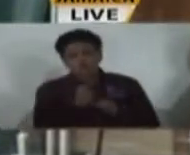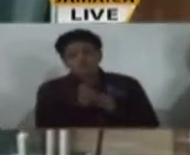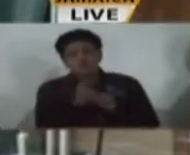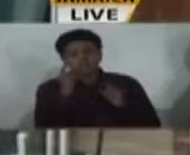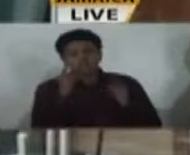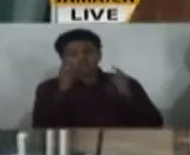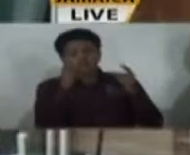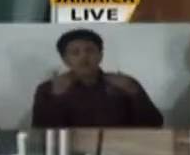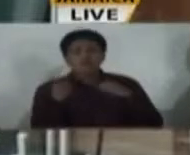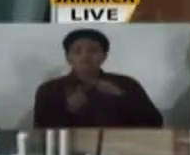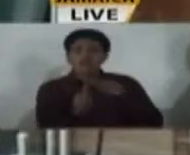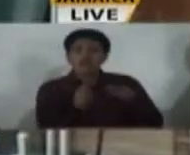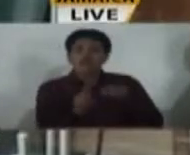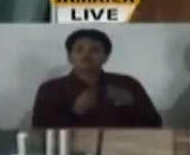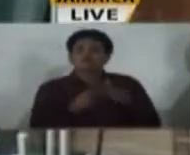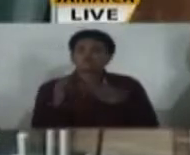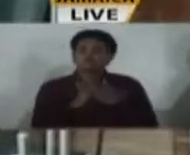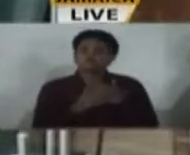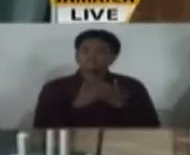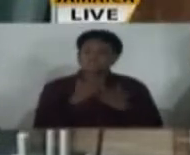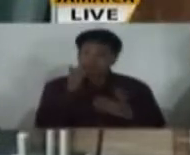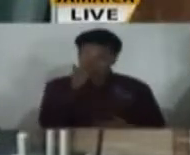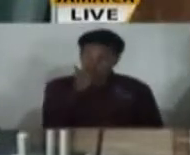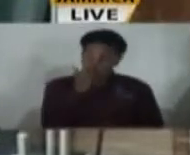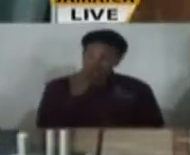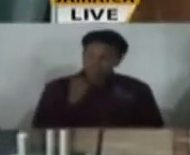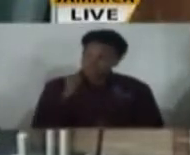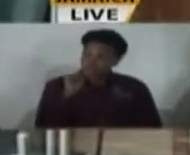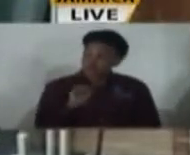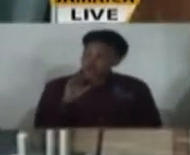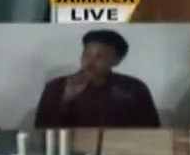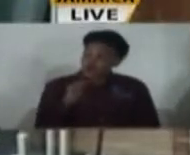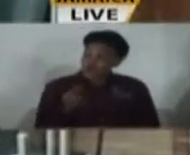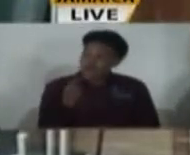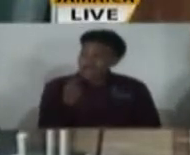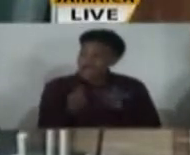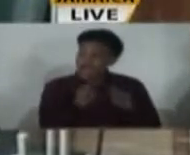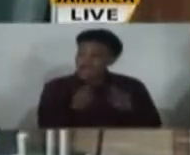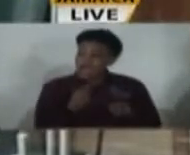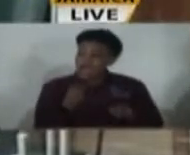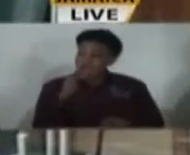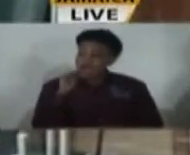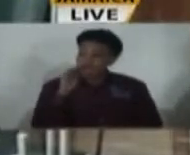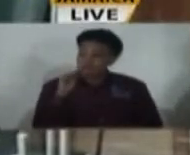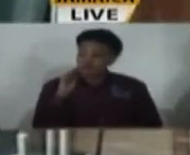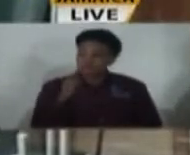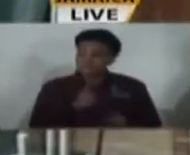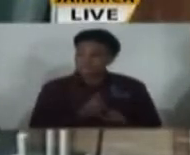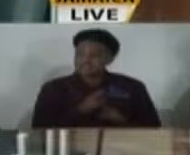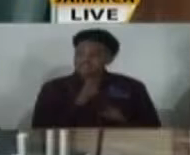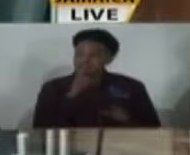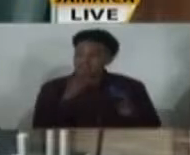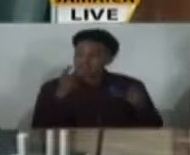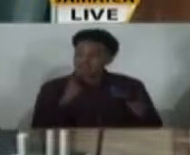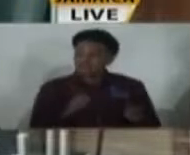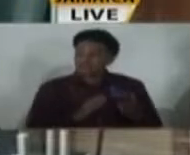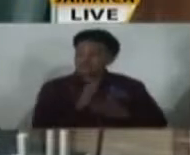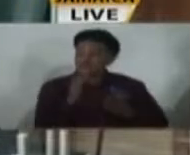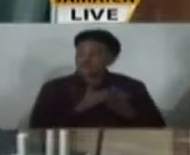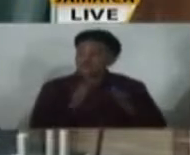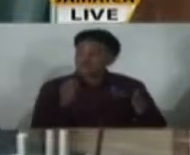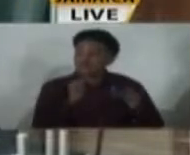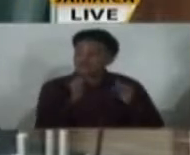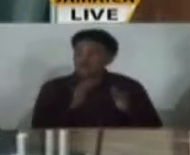the highway projects beyond the South Coast Highway and the Montego Bay Perimeter Road projects being conducted by open